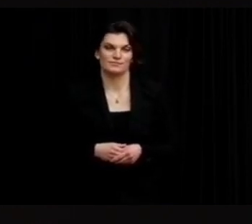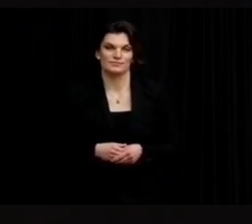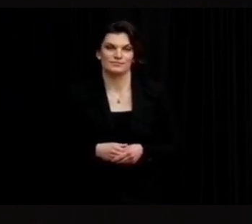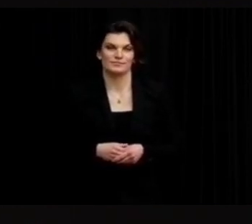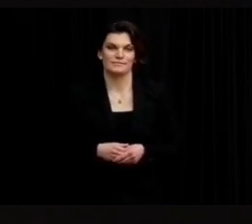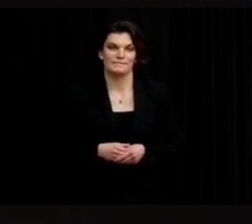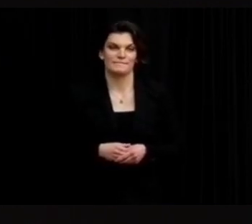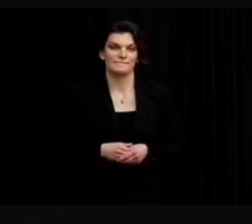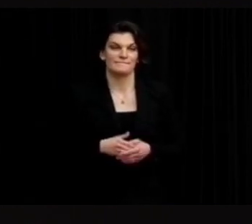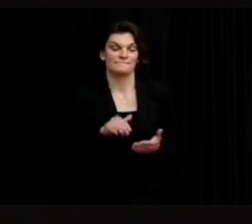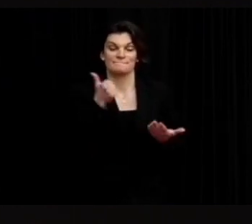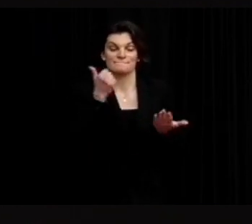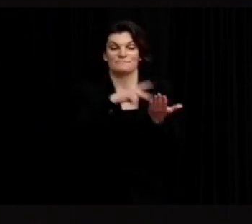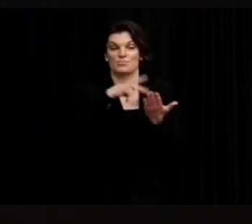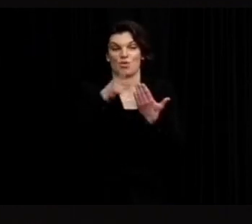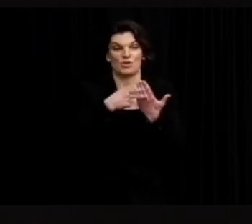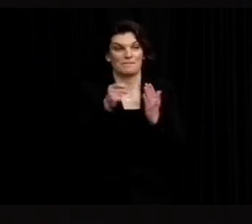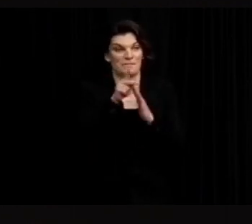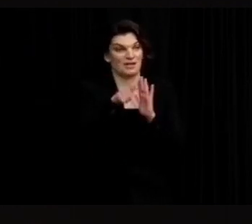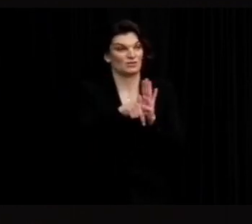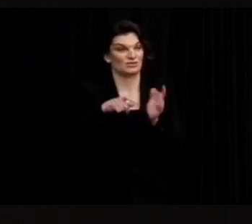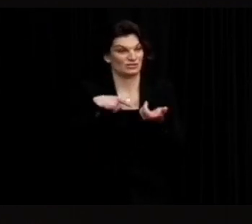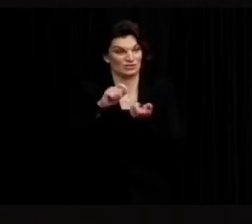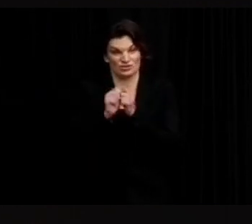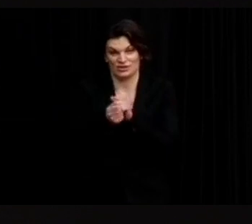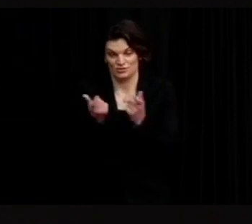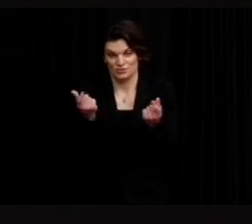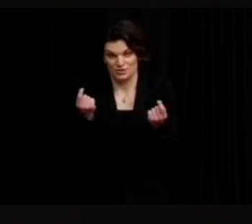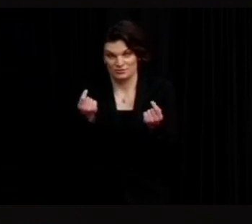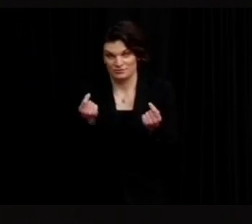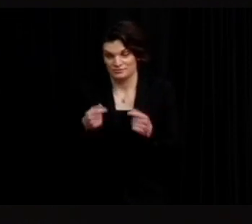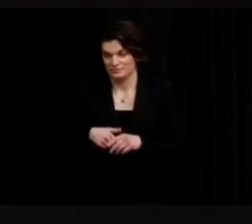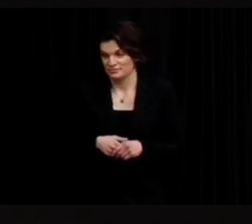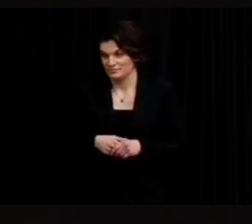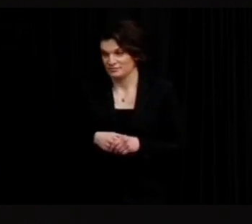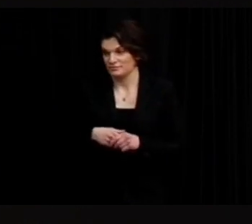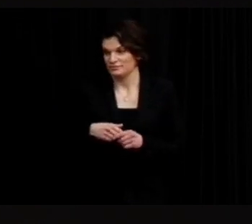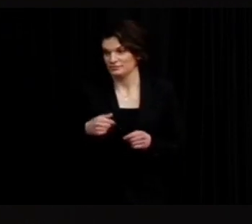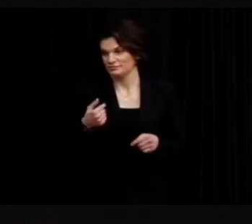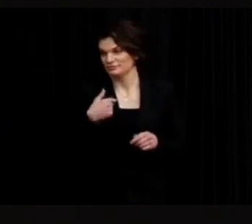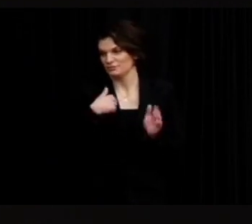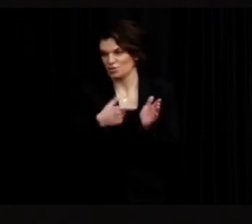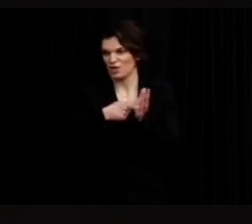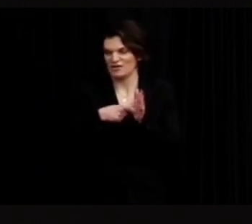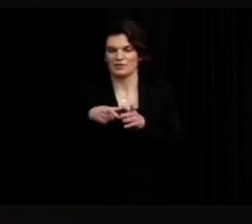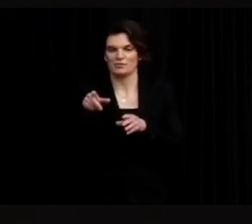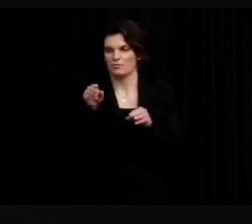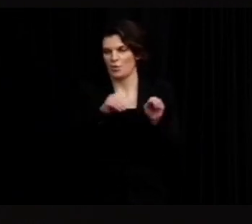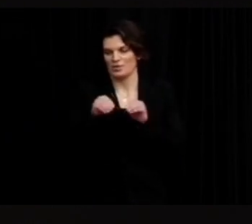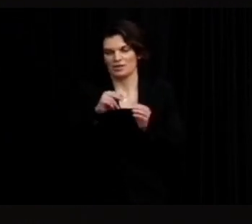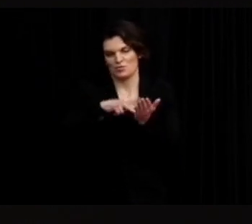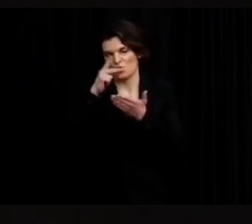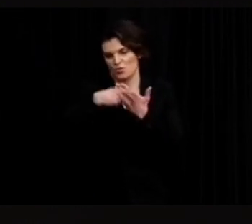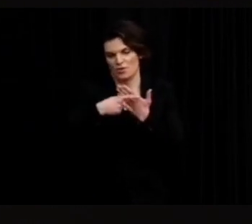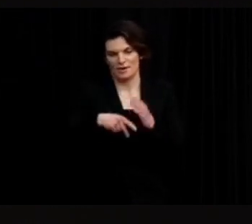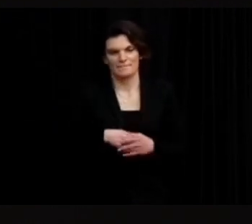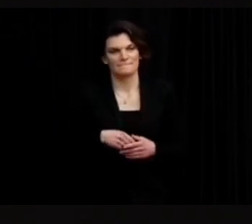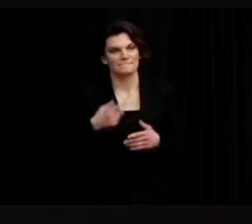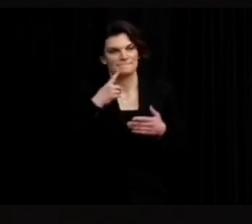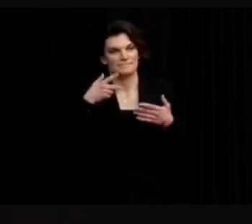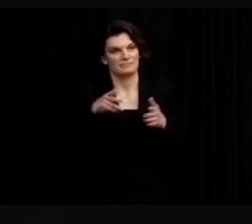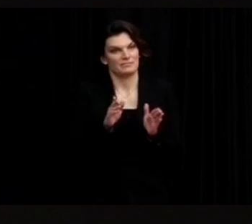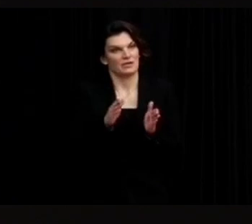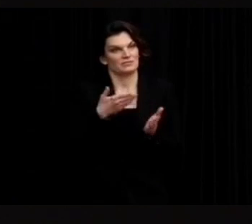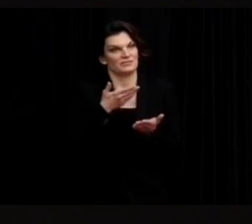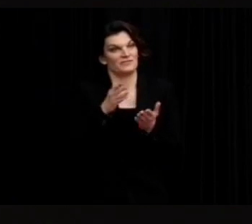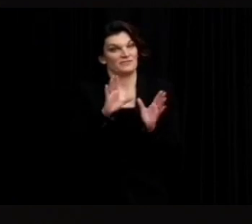we've changed. We currently have a pilot for a mobility program, and what that program does is it allows our families